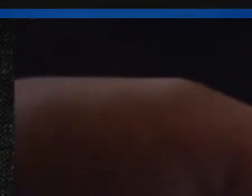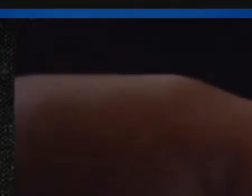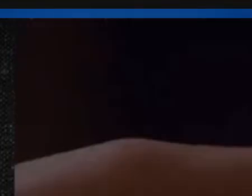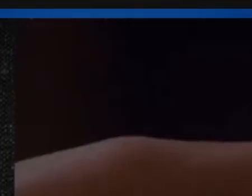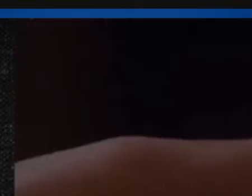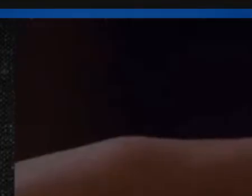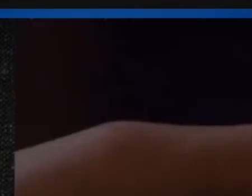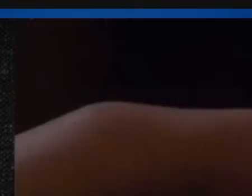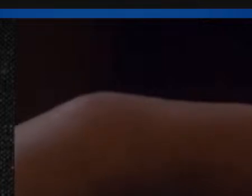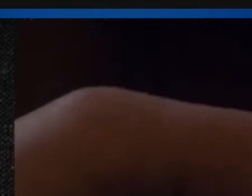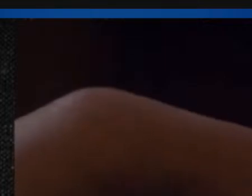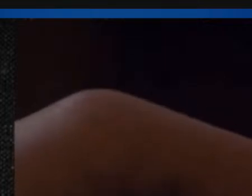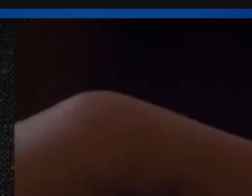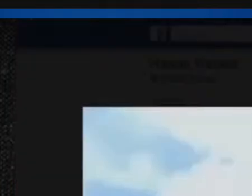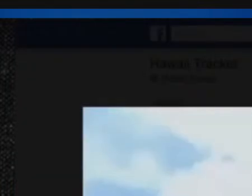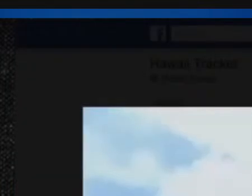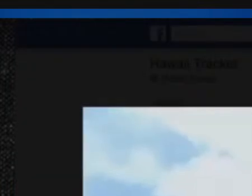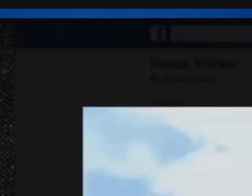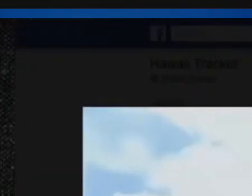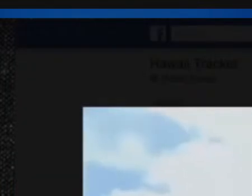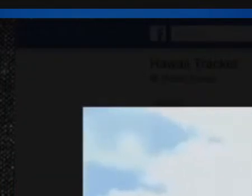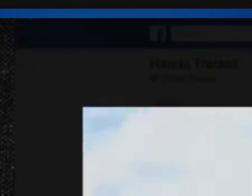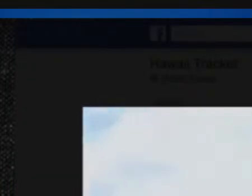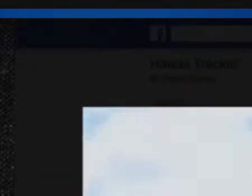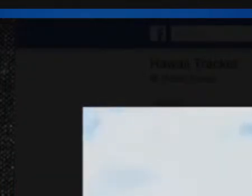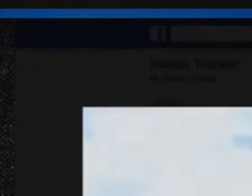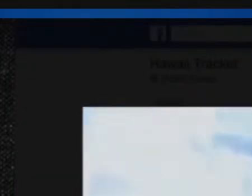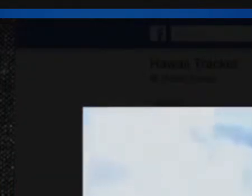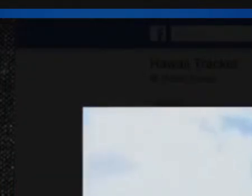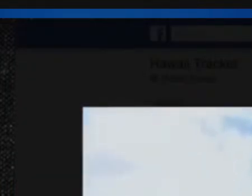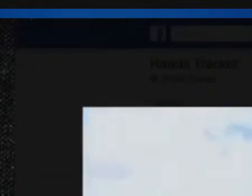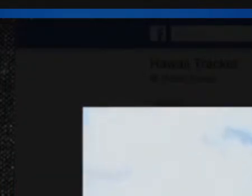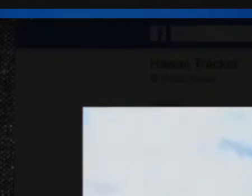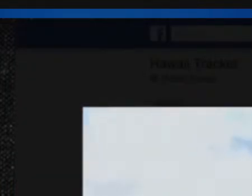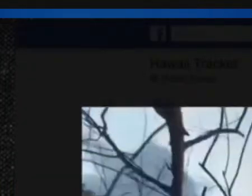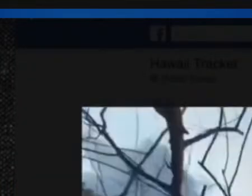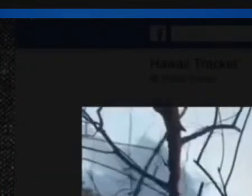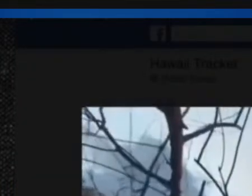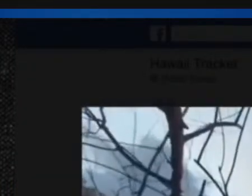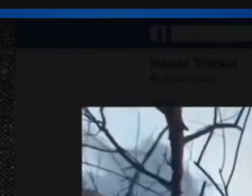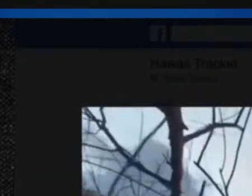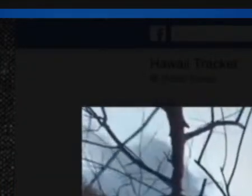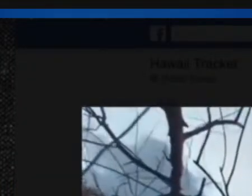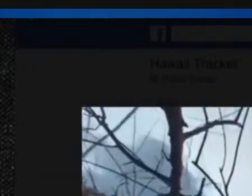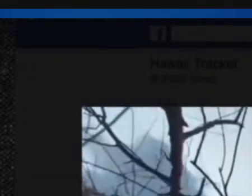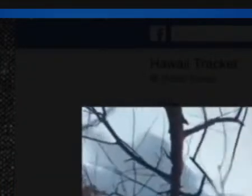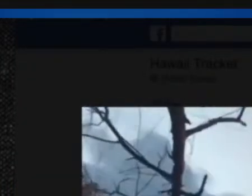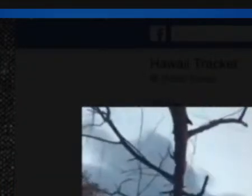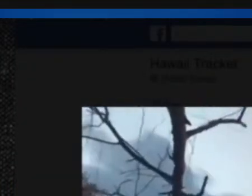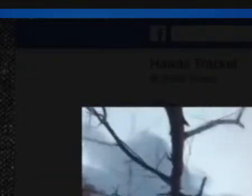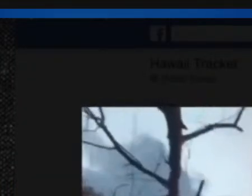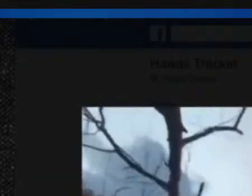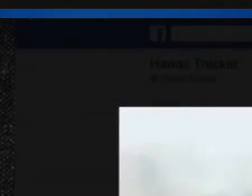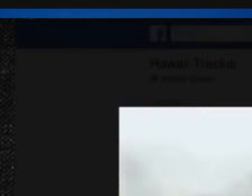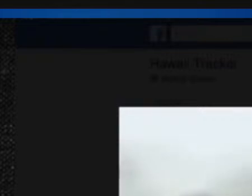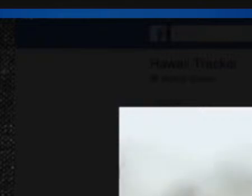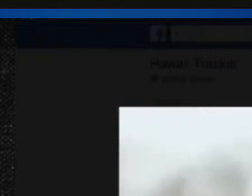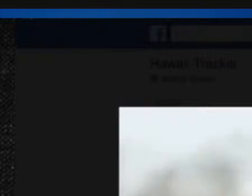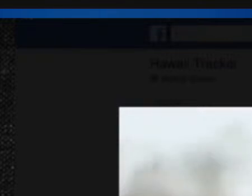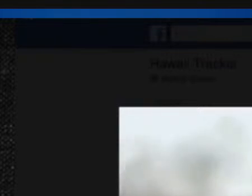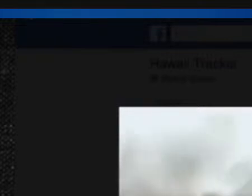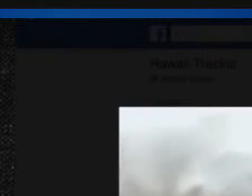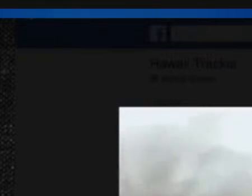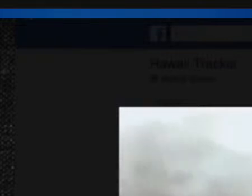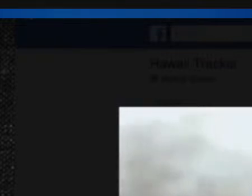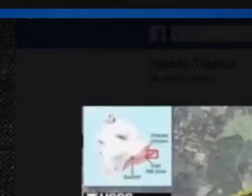get their questions answered. Hey, how's it going? We're live. This is Fissure 20. We had hundreds of people all throughout the